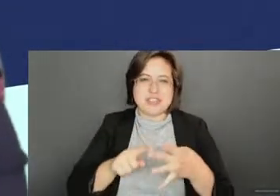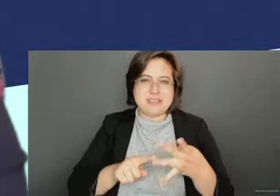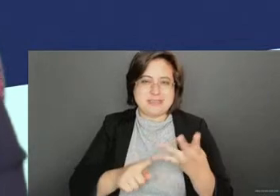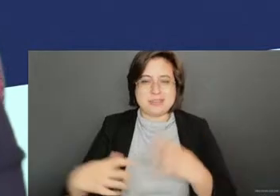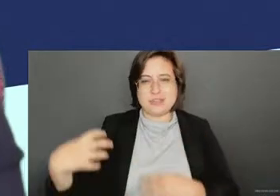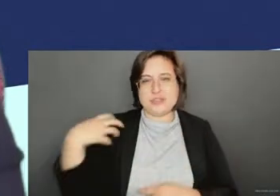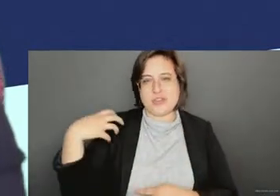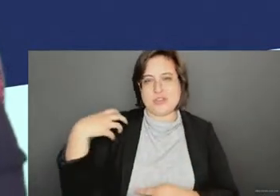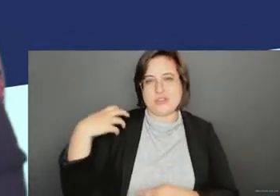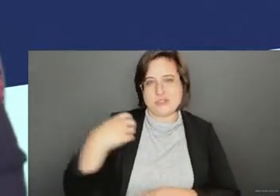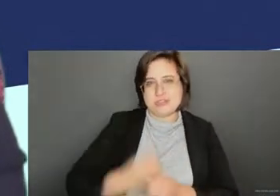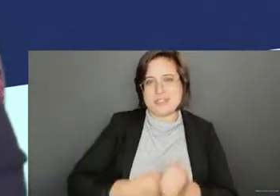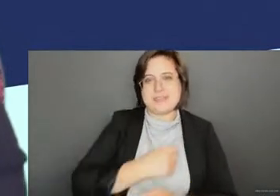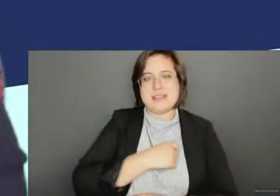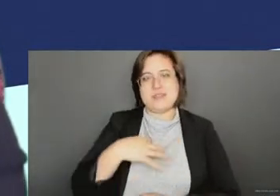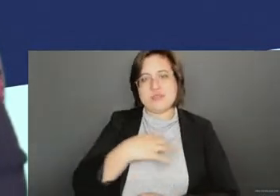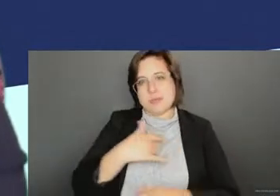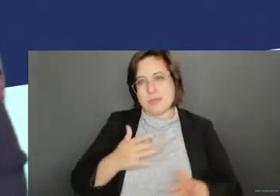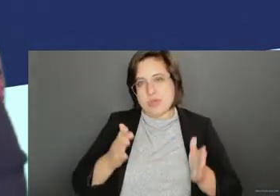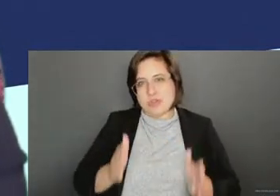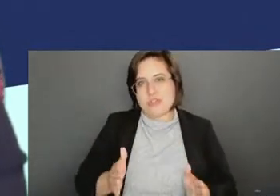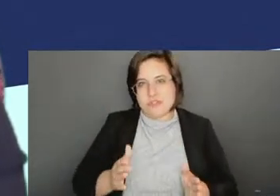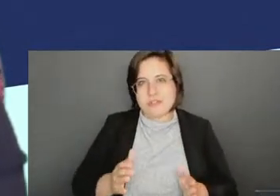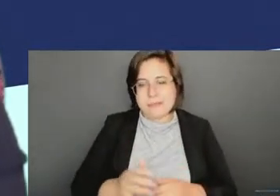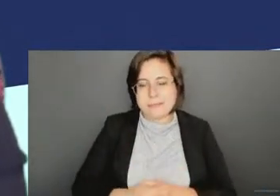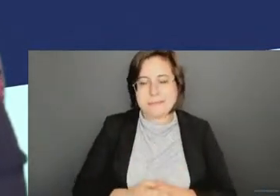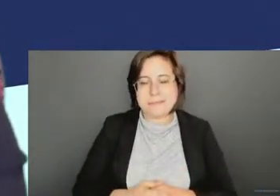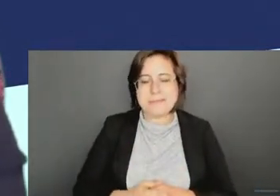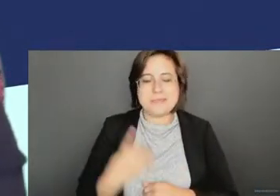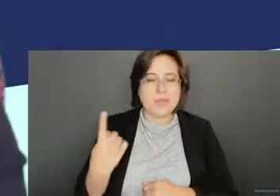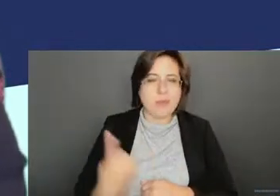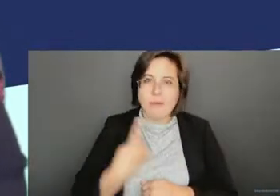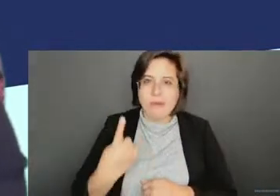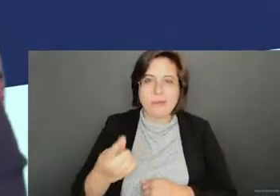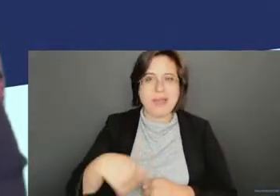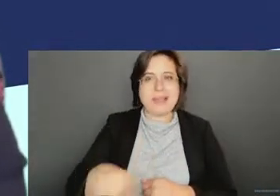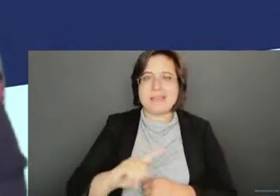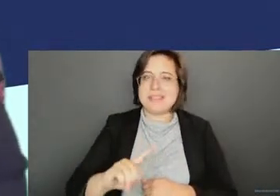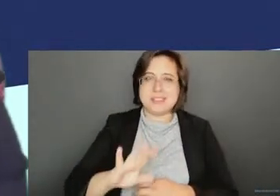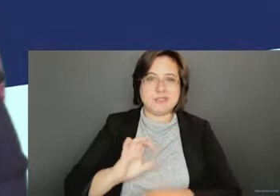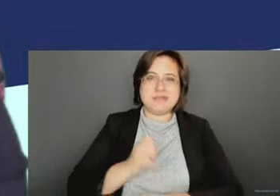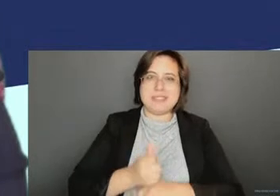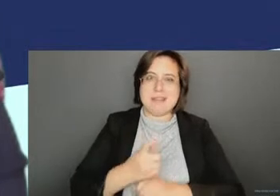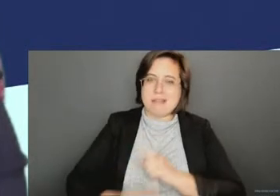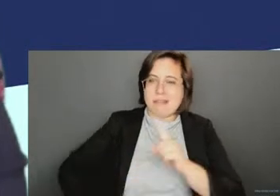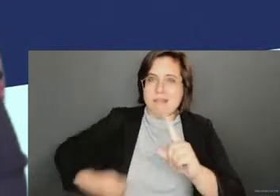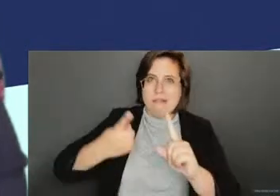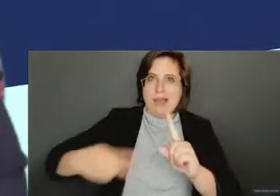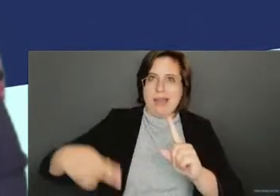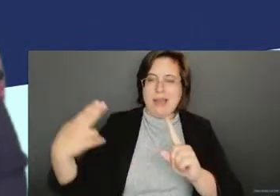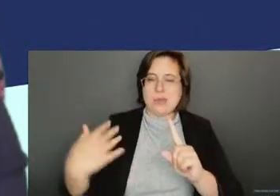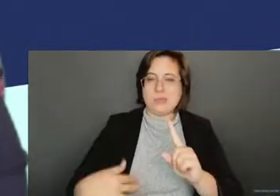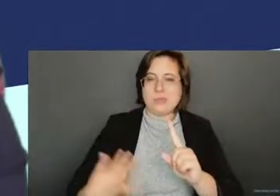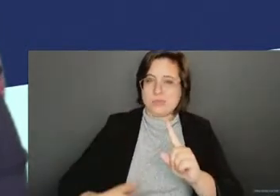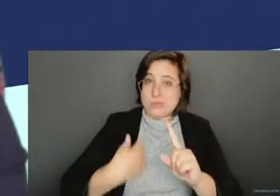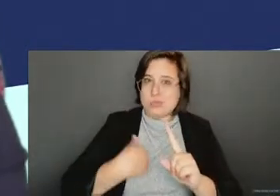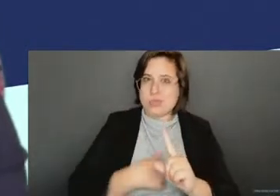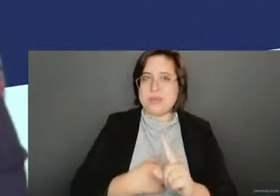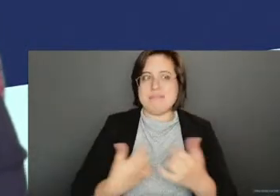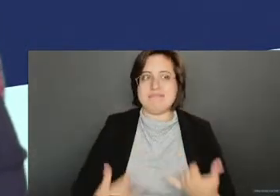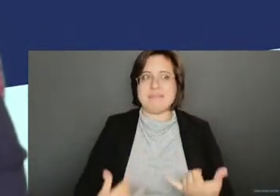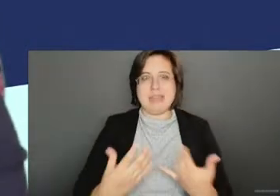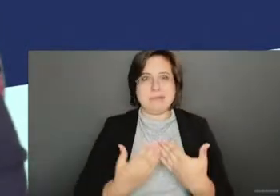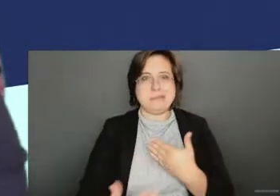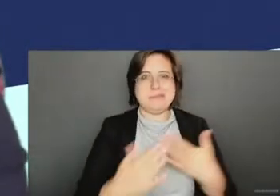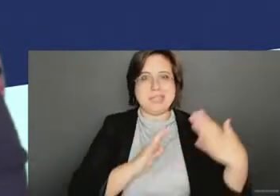each task force member. As always, you have set the bar very, very high. We have come to expect